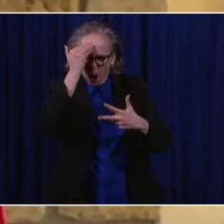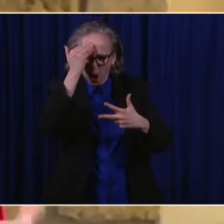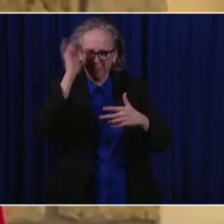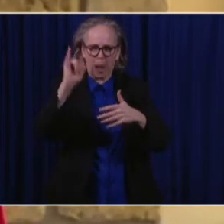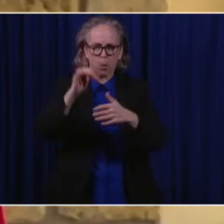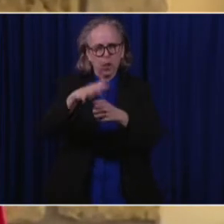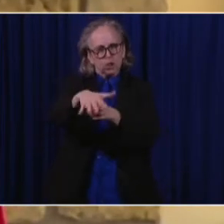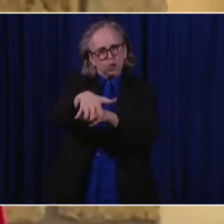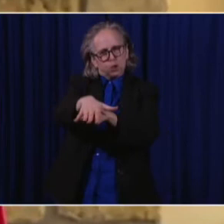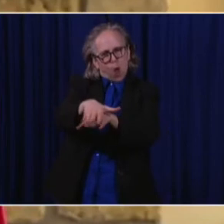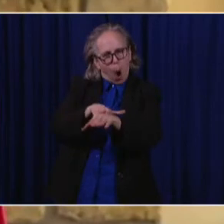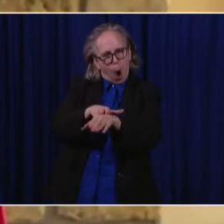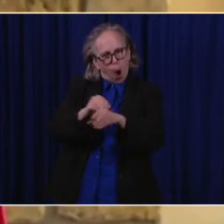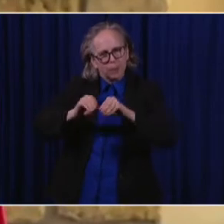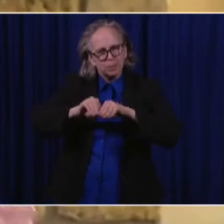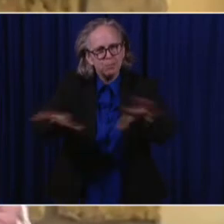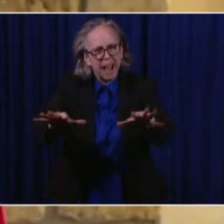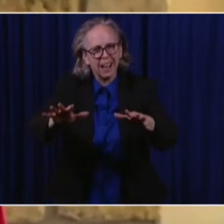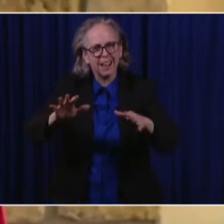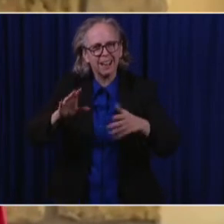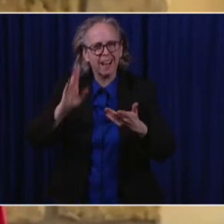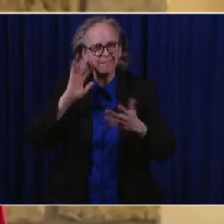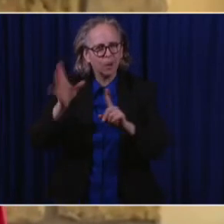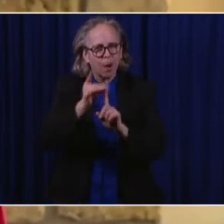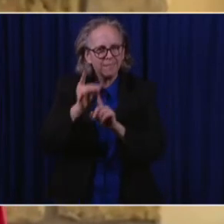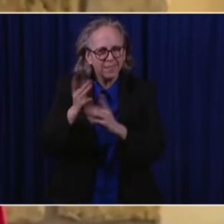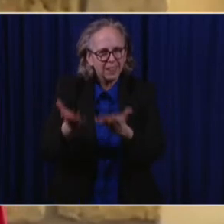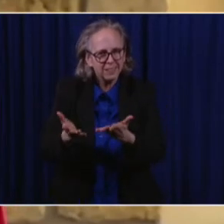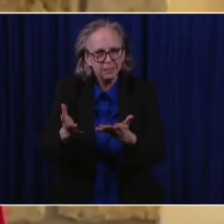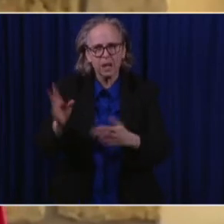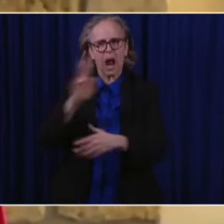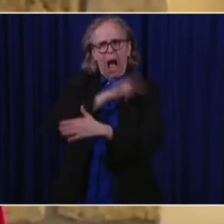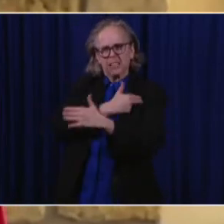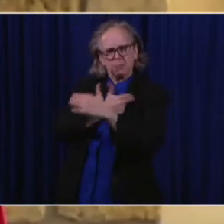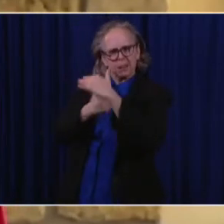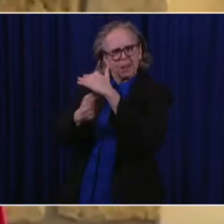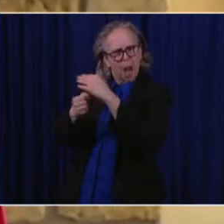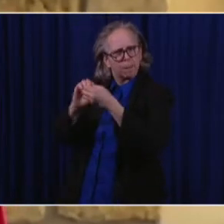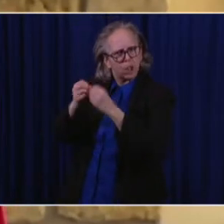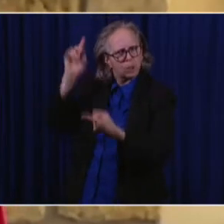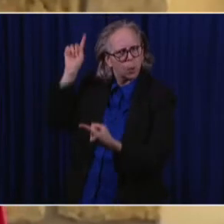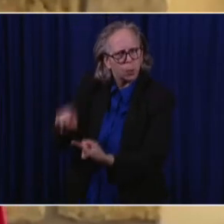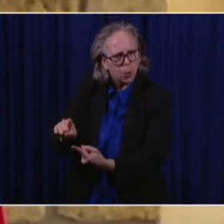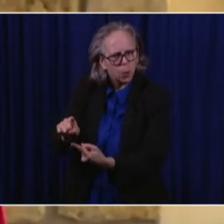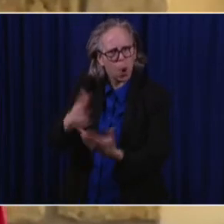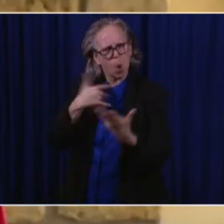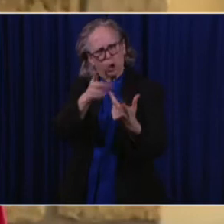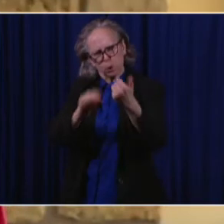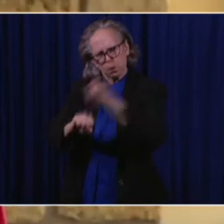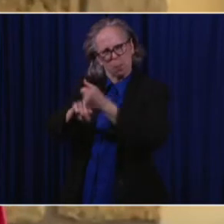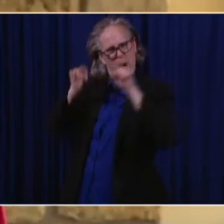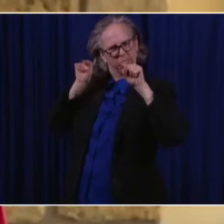will reduce the number of people go into the hospital, which will reduce the number of people who all may die. That's what we need.